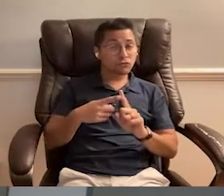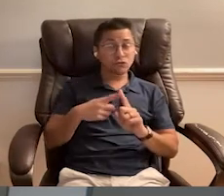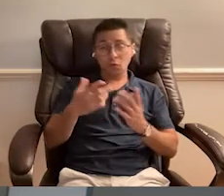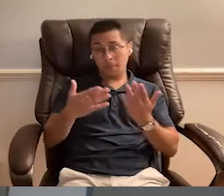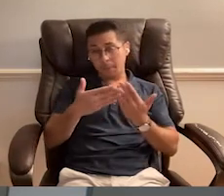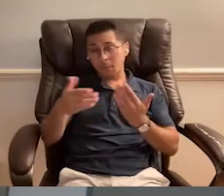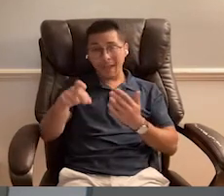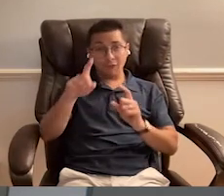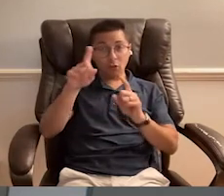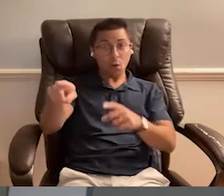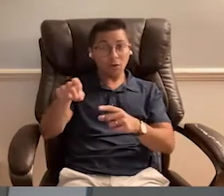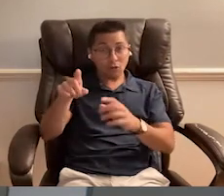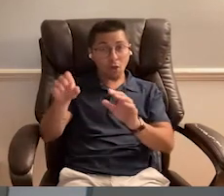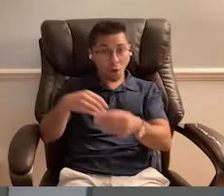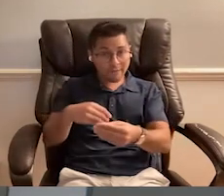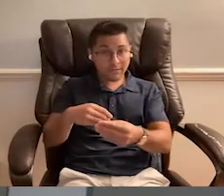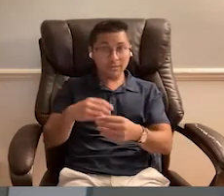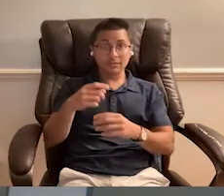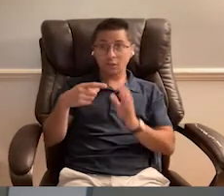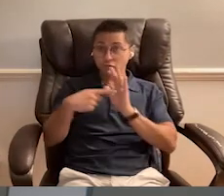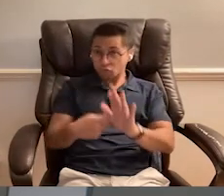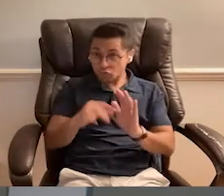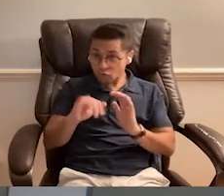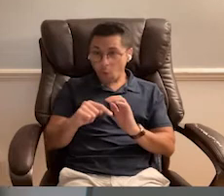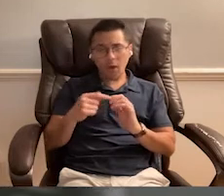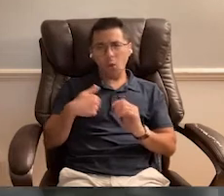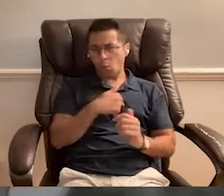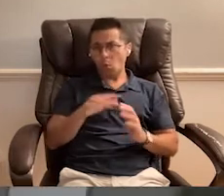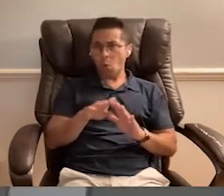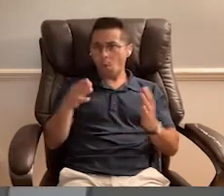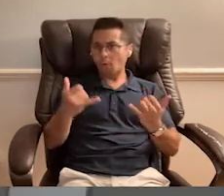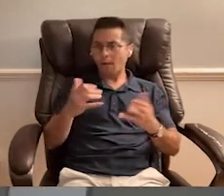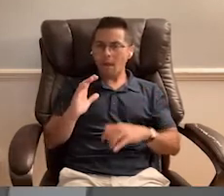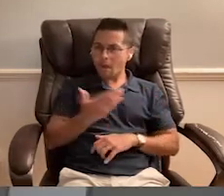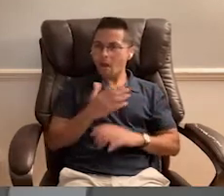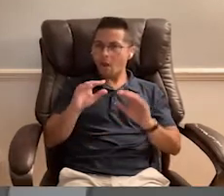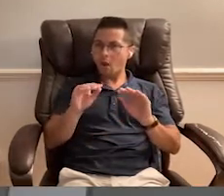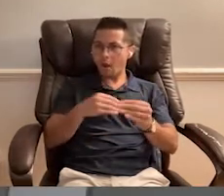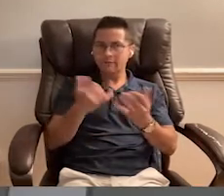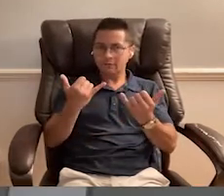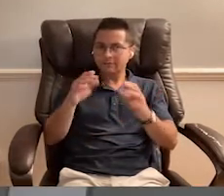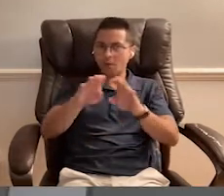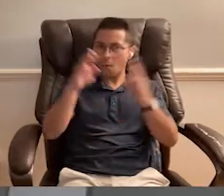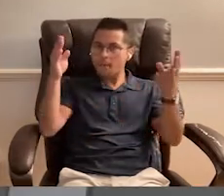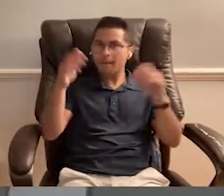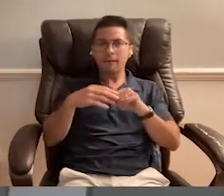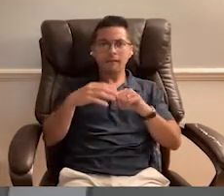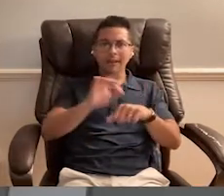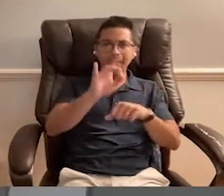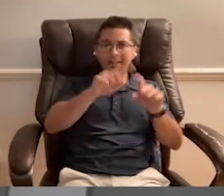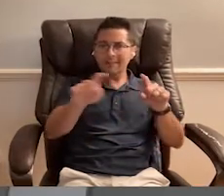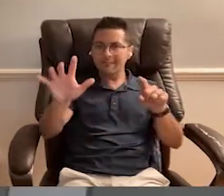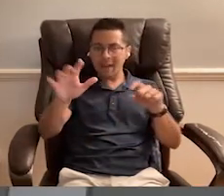need to see the original, so at some point you will either need to go into the office and open right now. Our